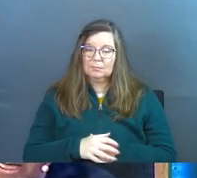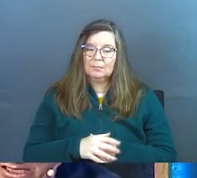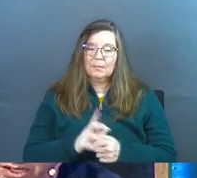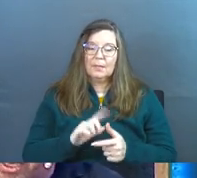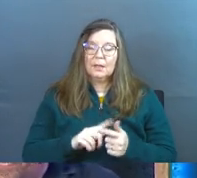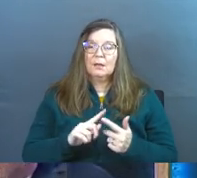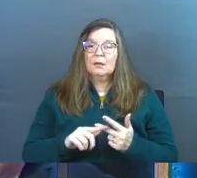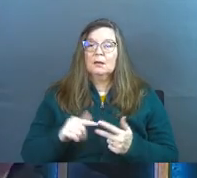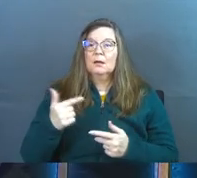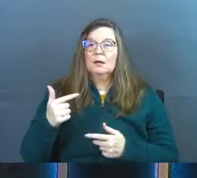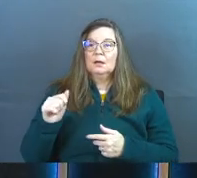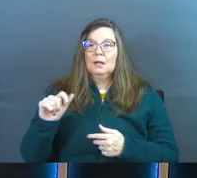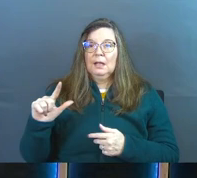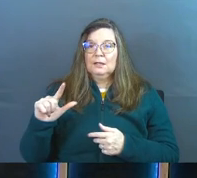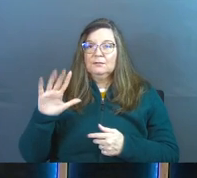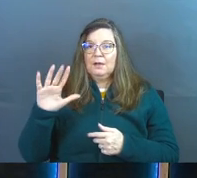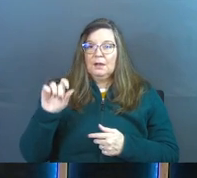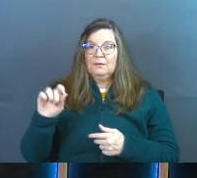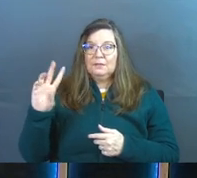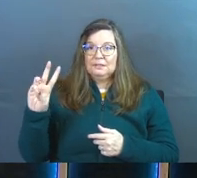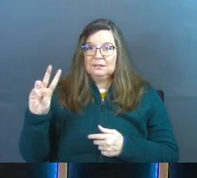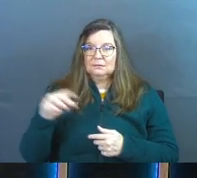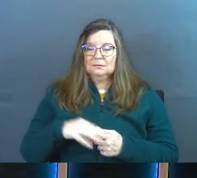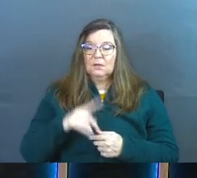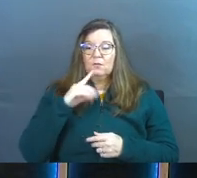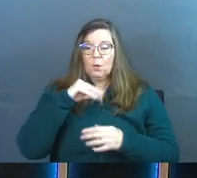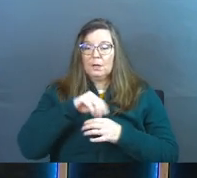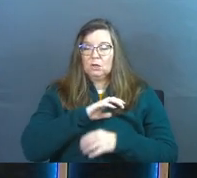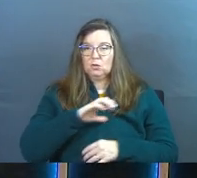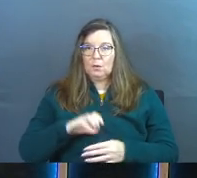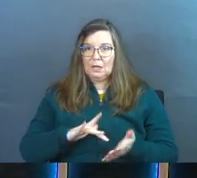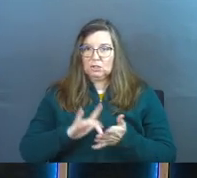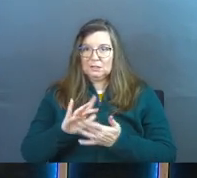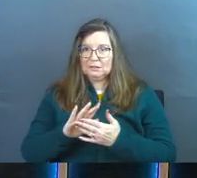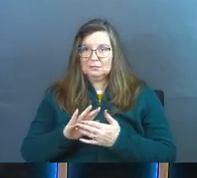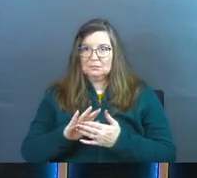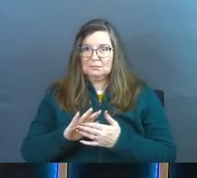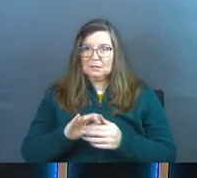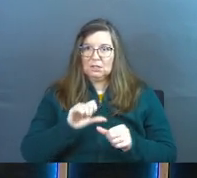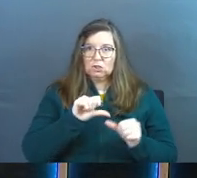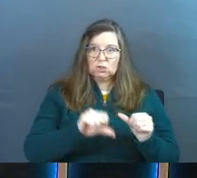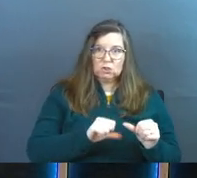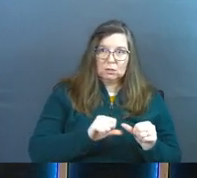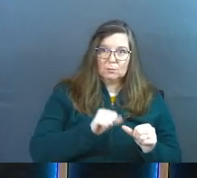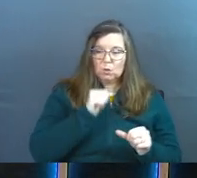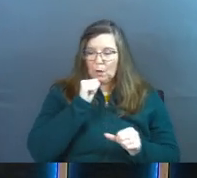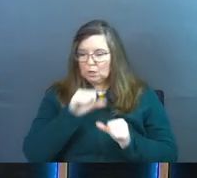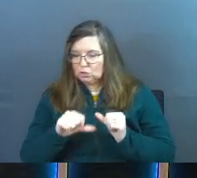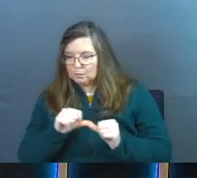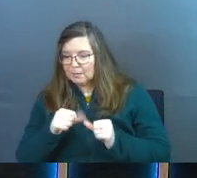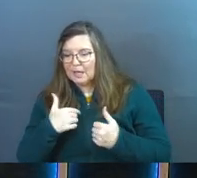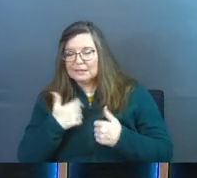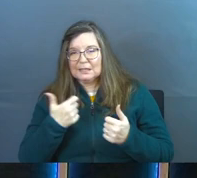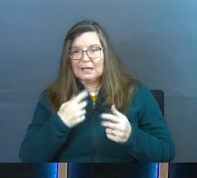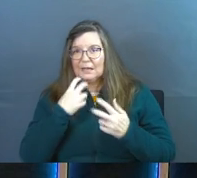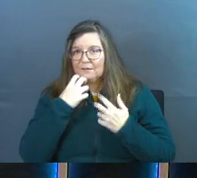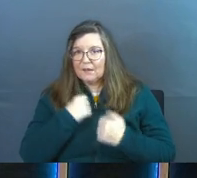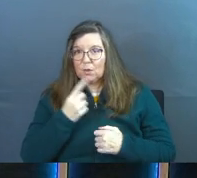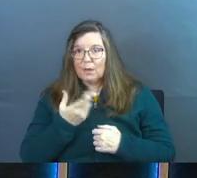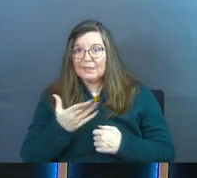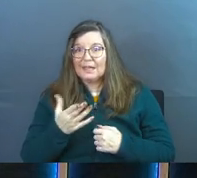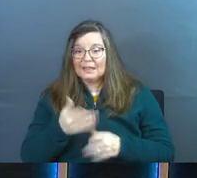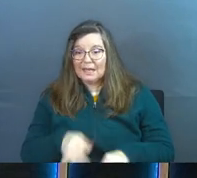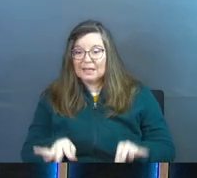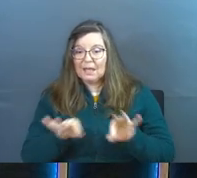Then you got Galatians 5:6. For in Christ Jesus, neither circumcision nor uncircumcision has any value. The only